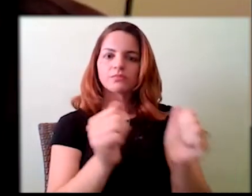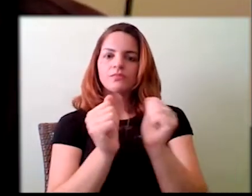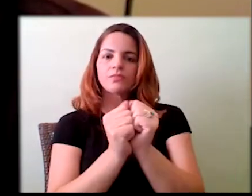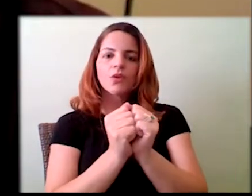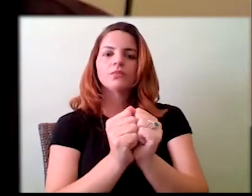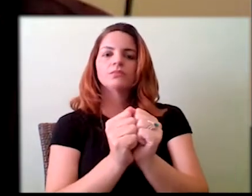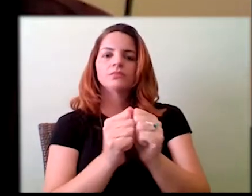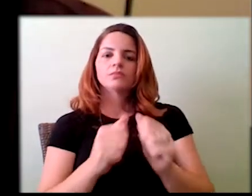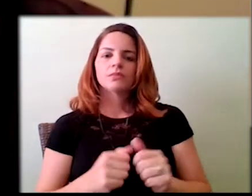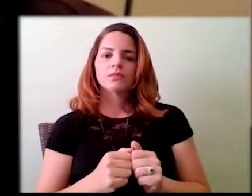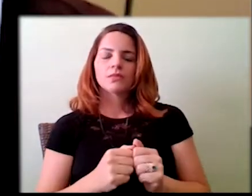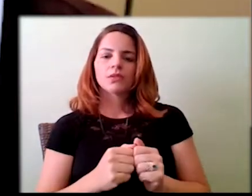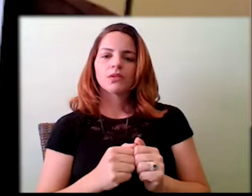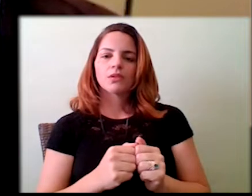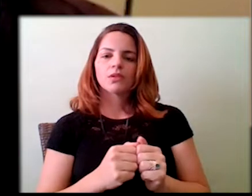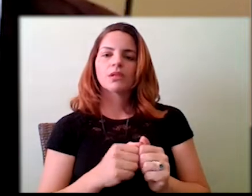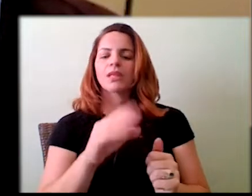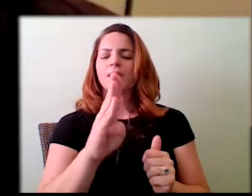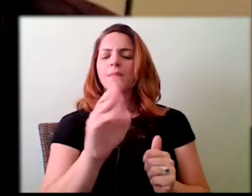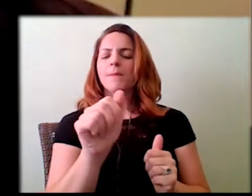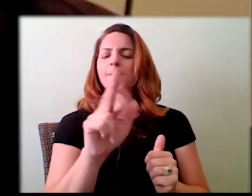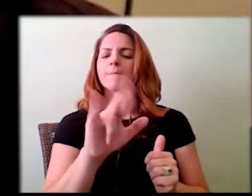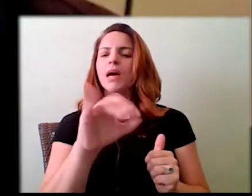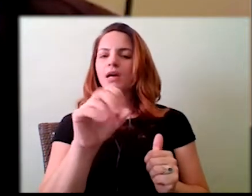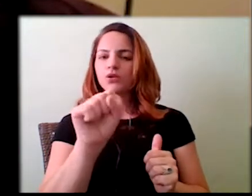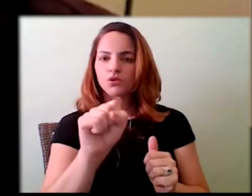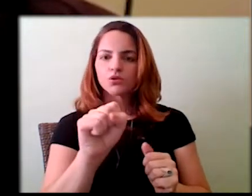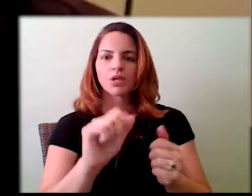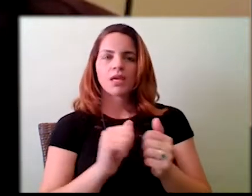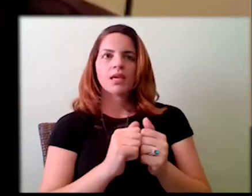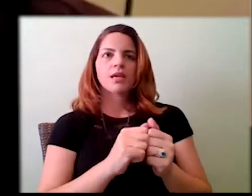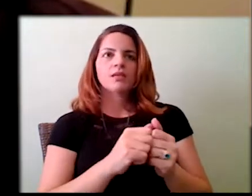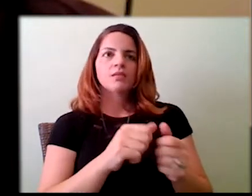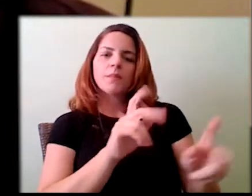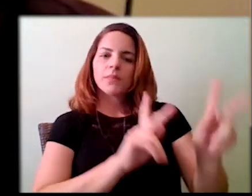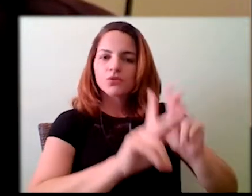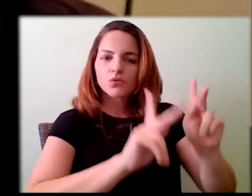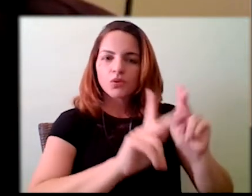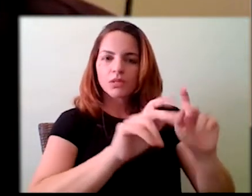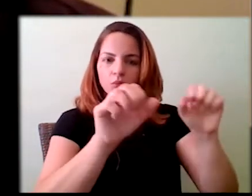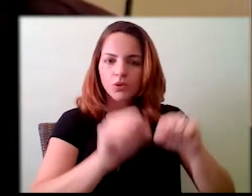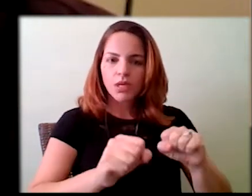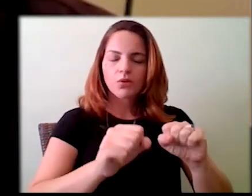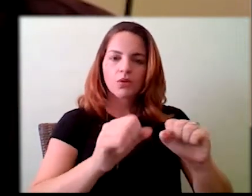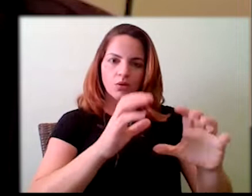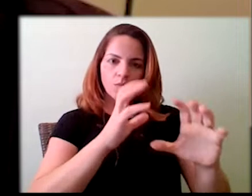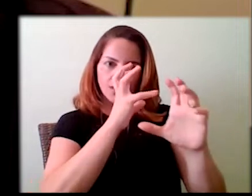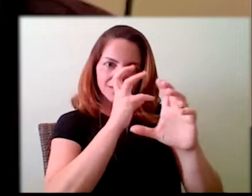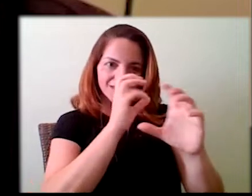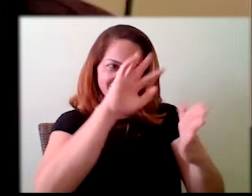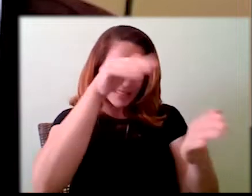populations, commonly known as barrios. Drawing on archival research, interviews, and visual analysis of barrio-built